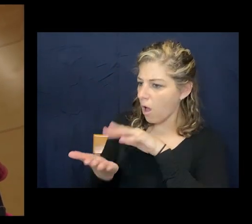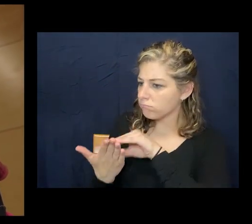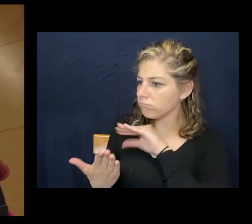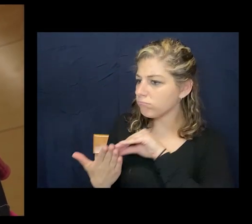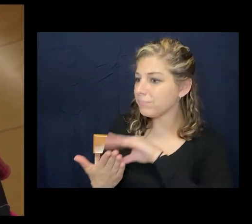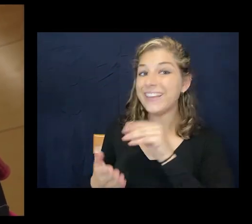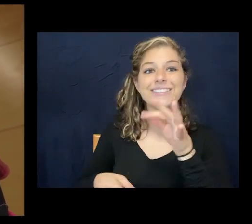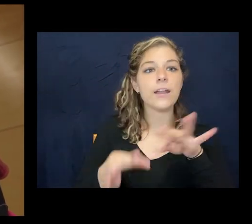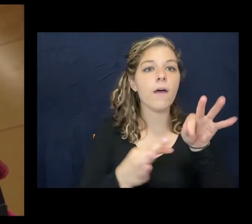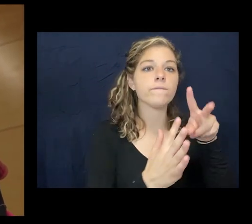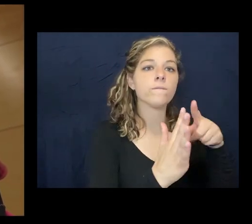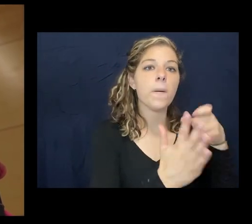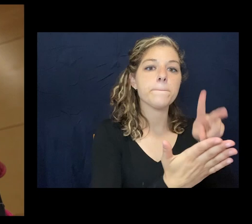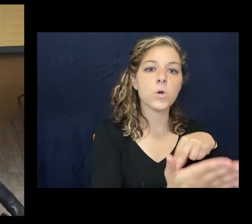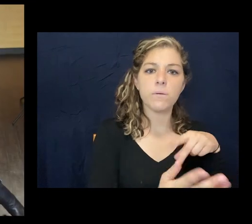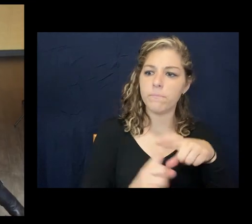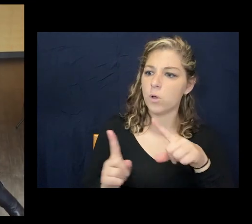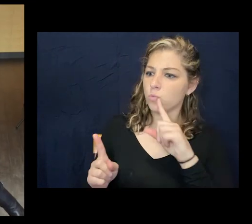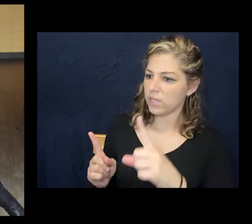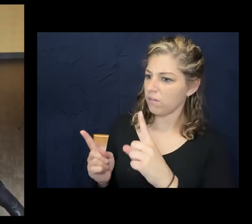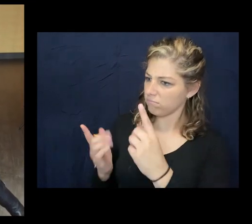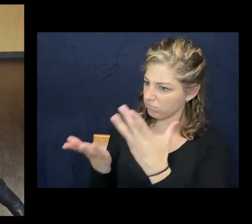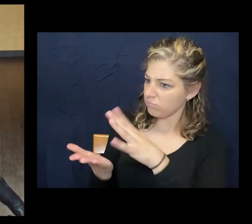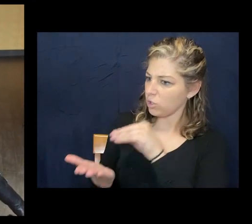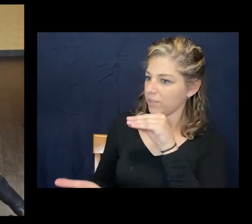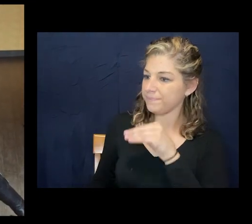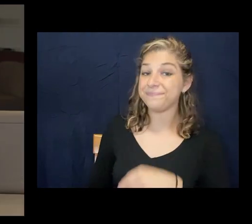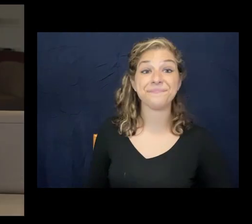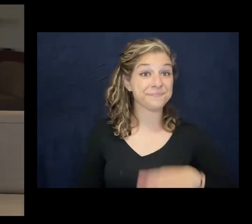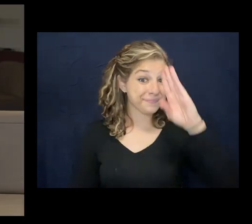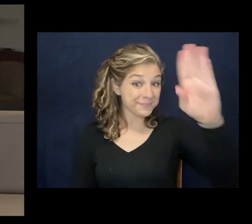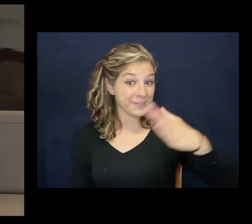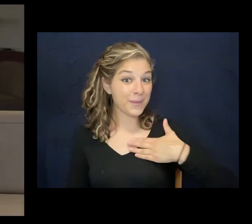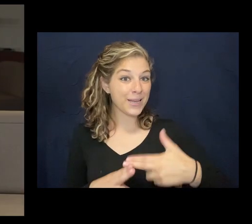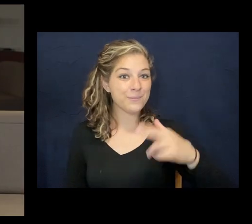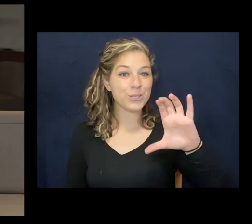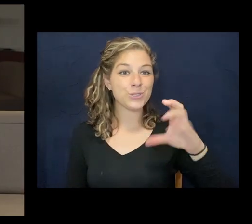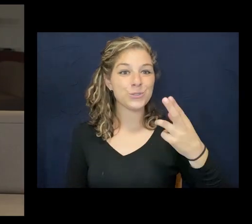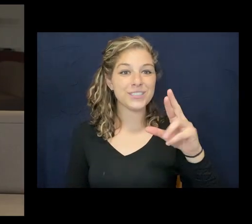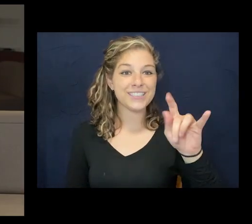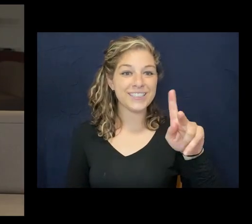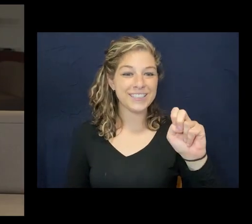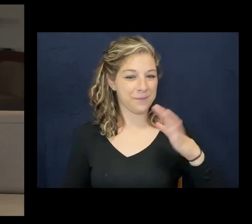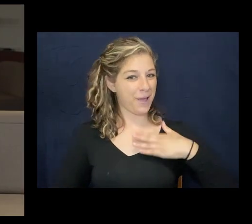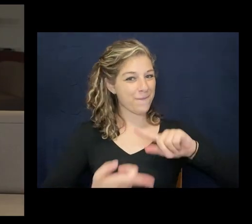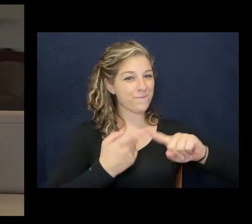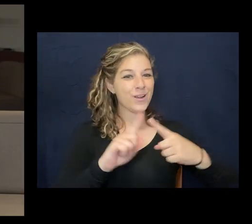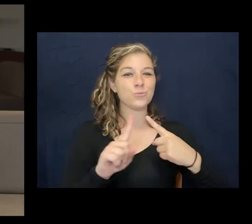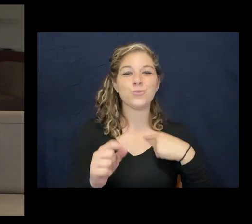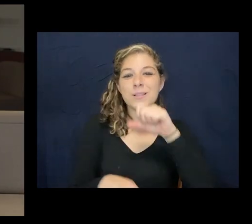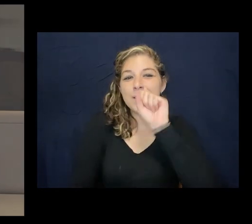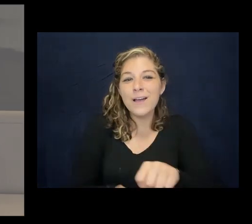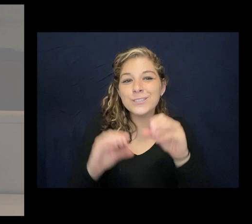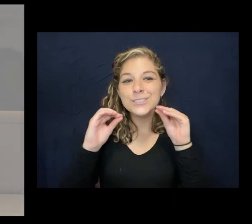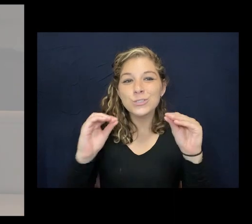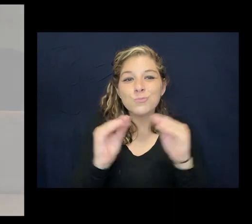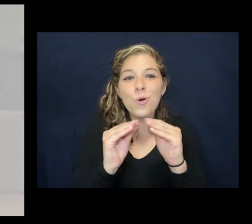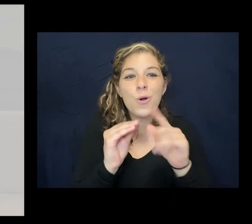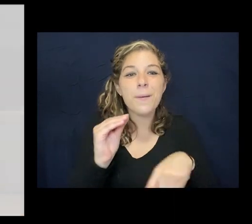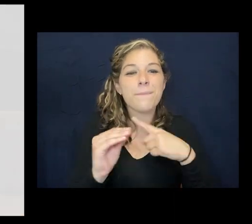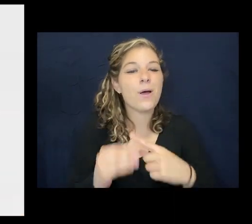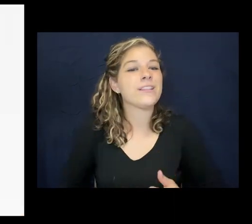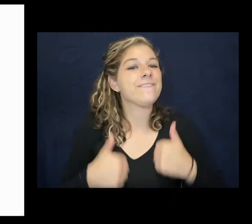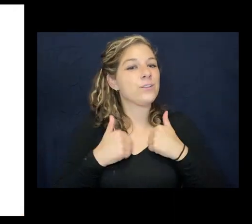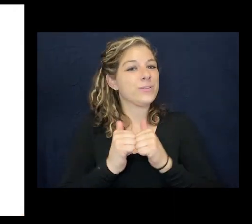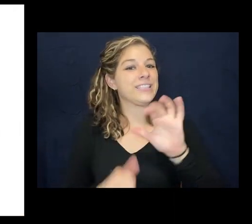humanity. Hi, my name is Christine. And my friends and I would love to teach you more about living with